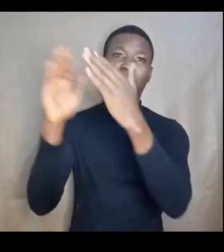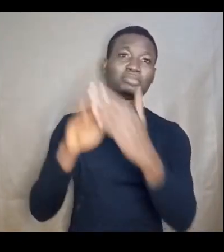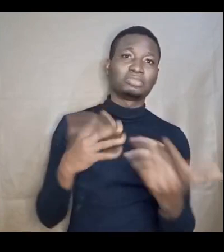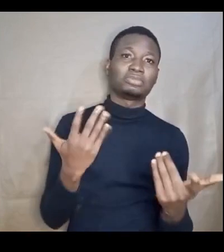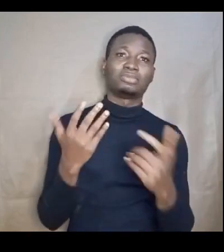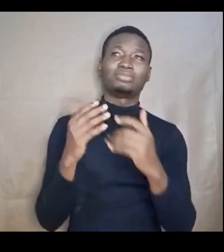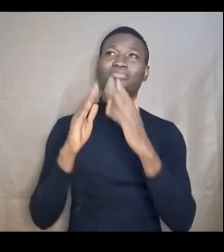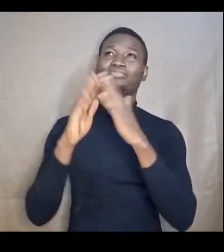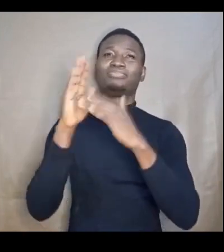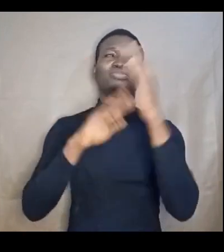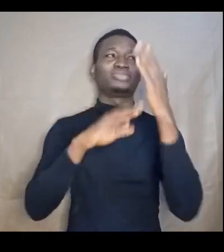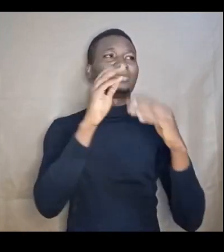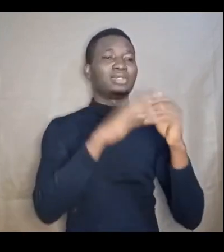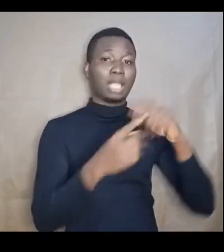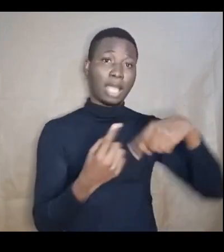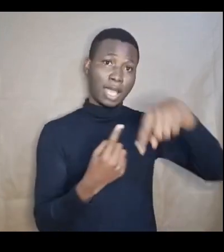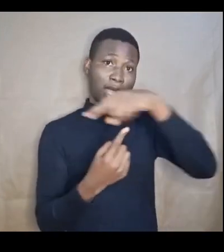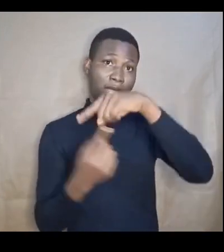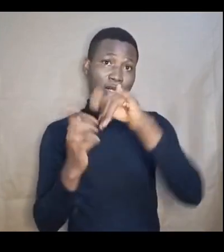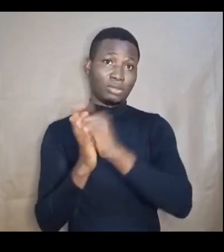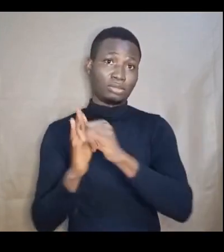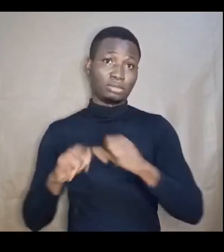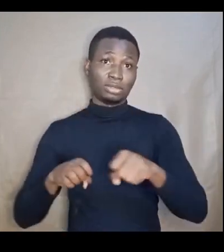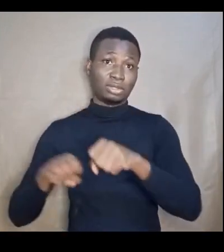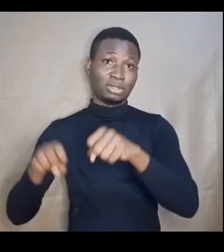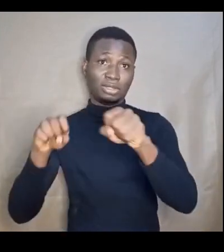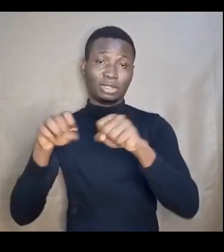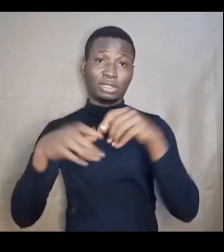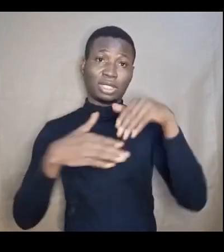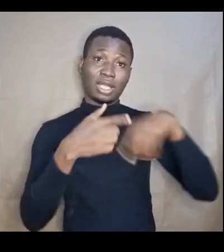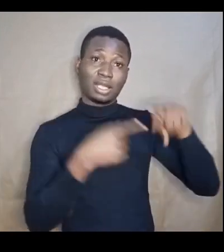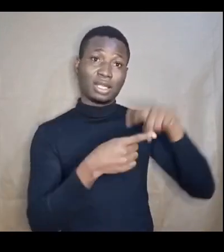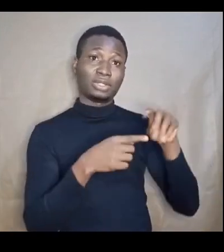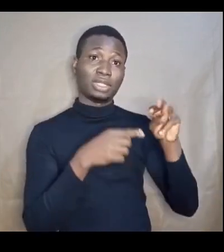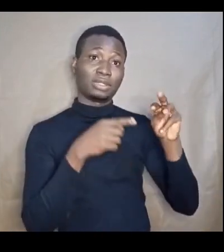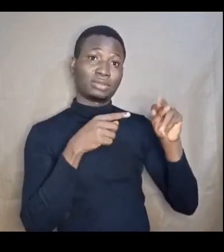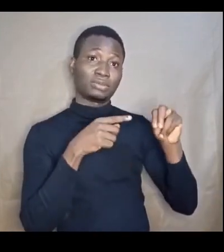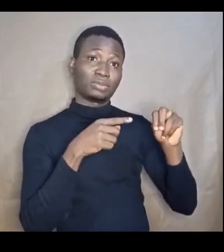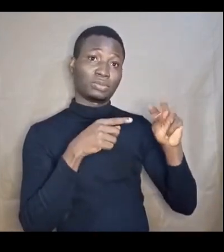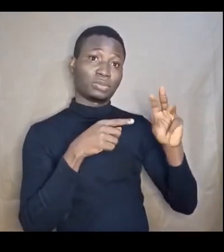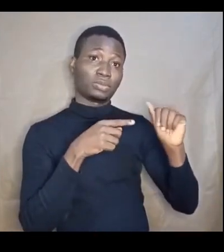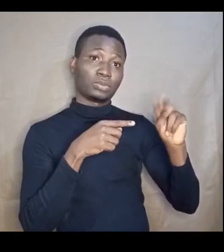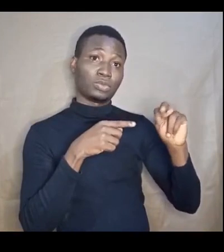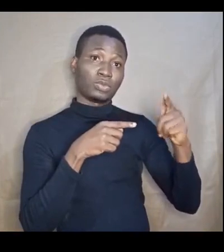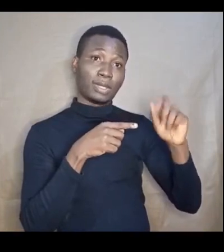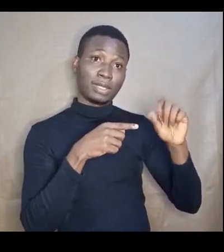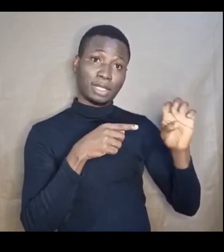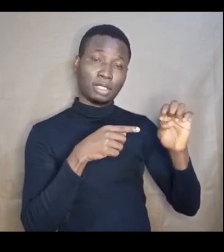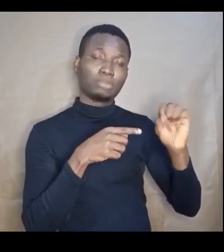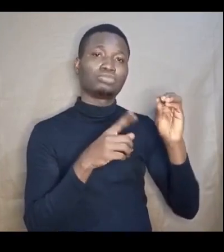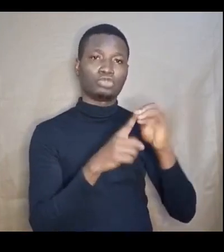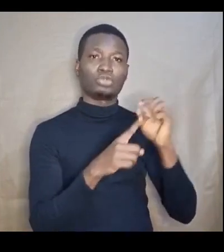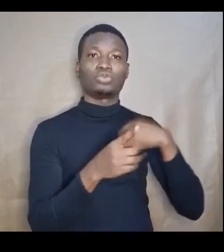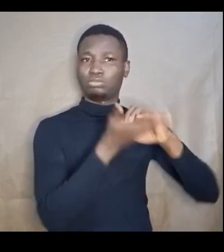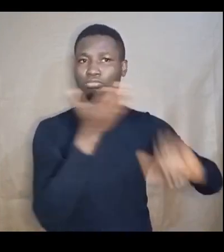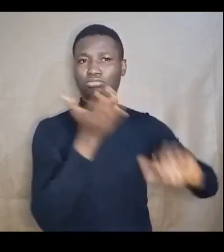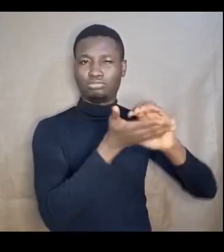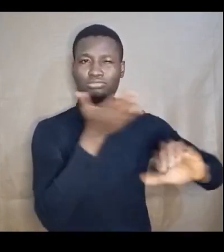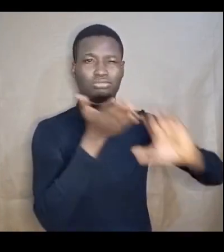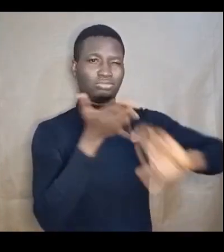and Dumeje Wangene drainage channel have also been brought down. And then